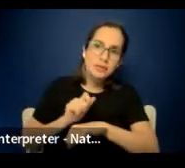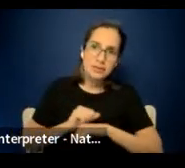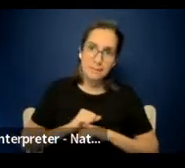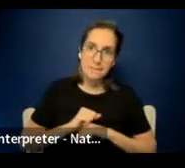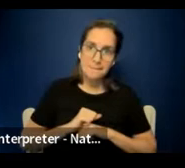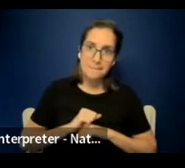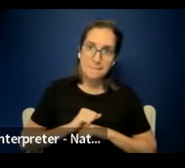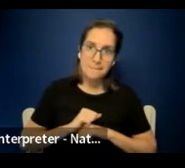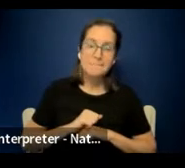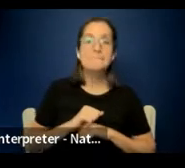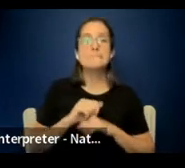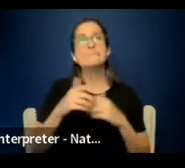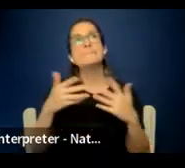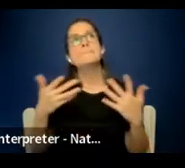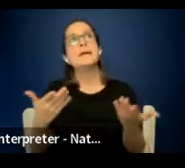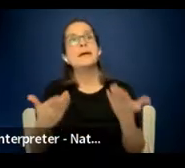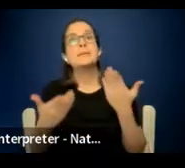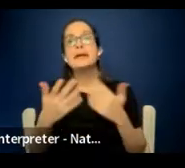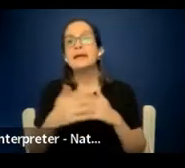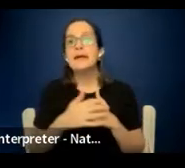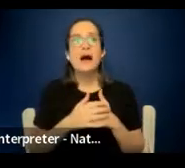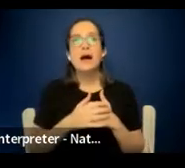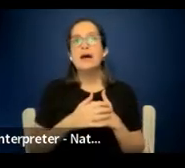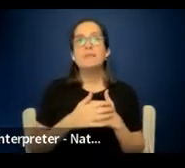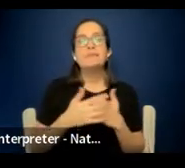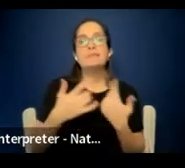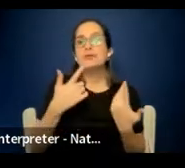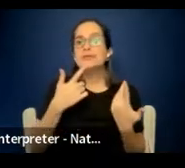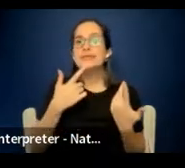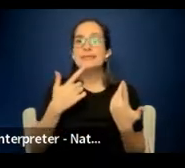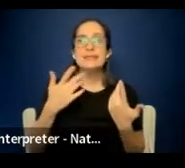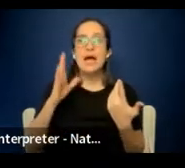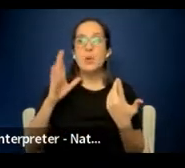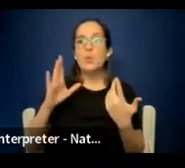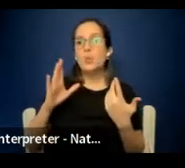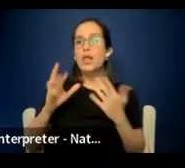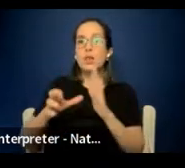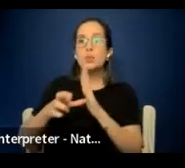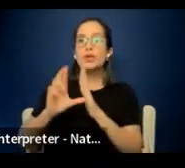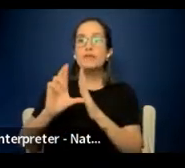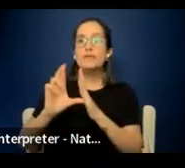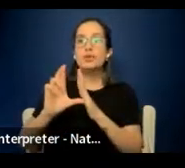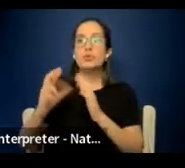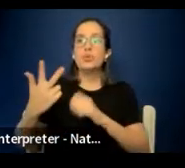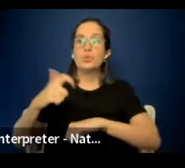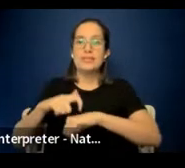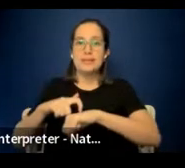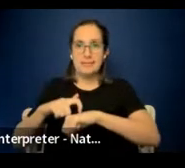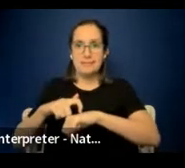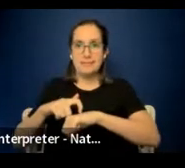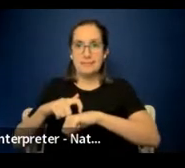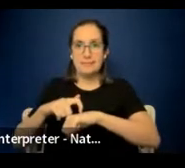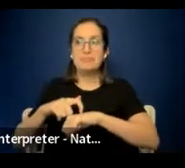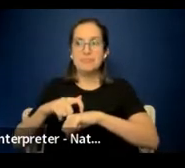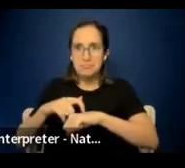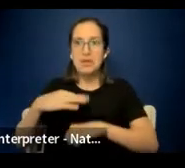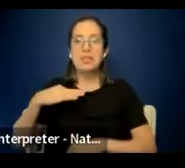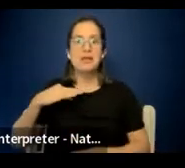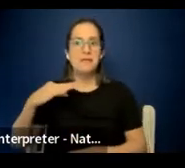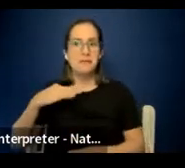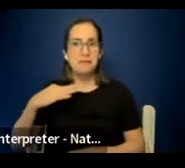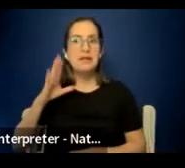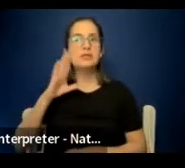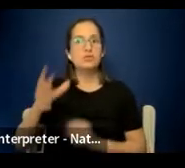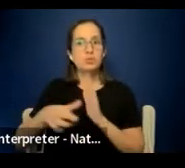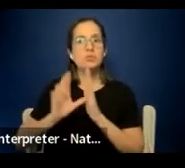you know, there'll be three sort of revisions on this particular project. That's how many revisions this volunteer is committing to. So they don't feel like they're